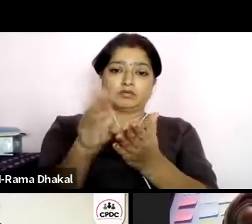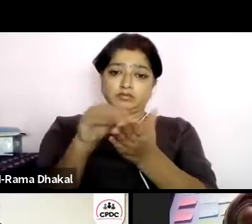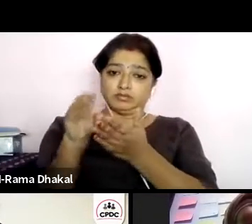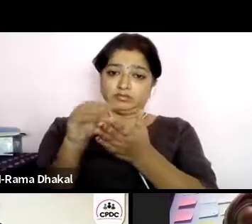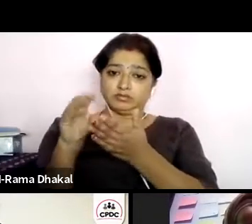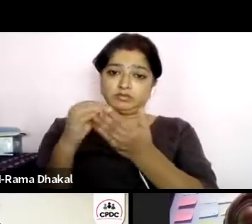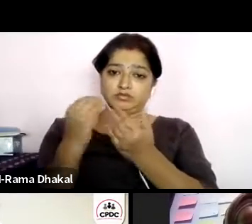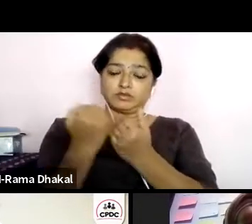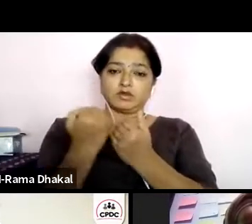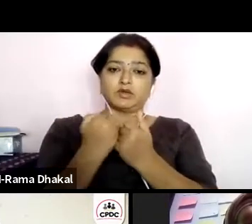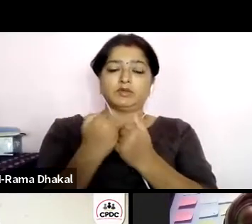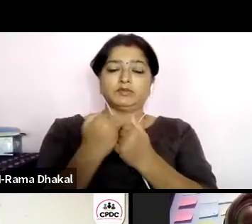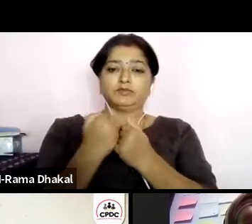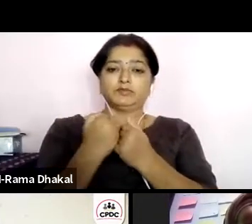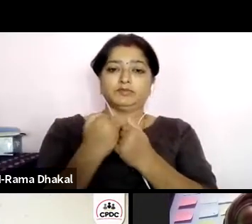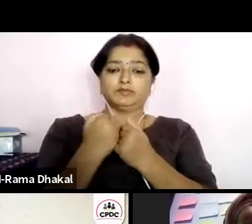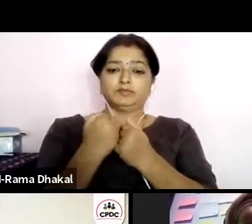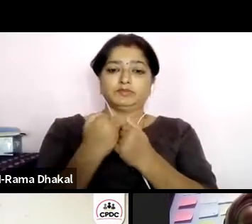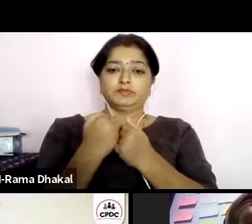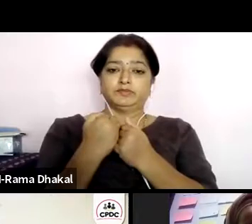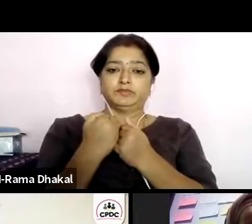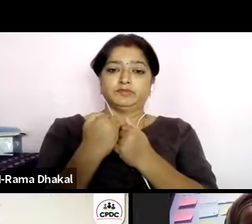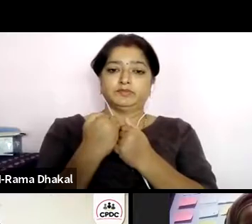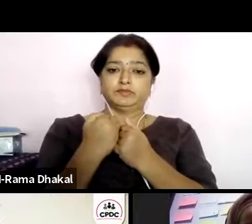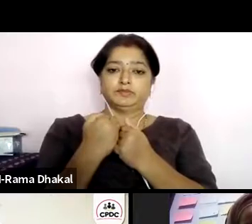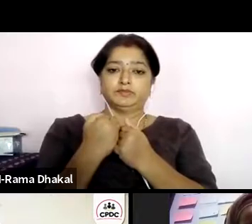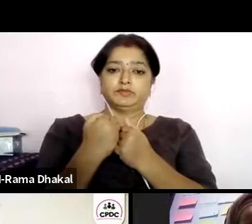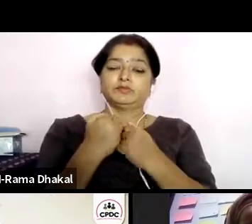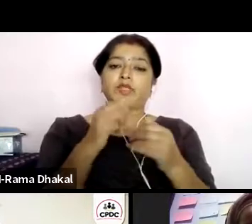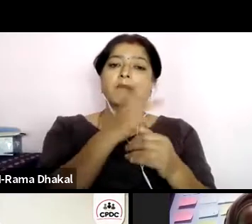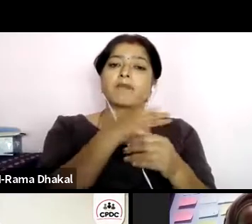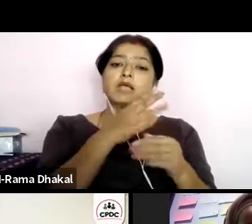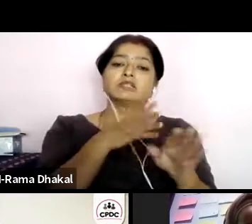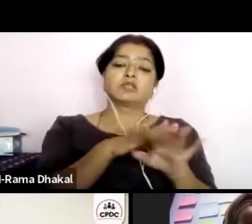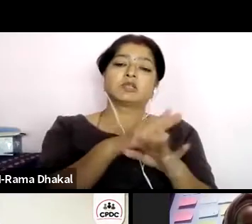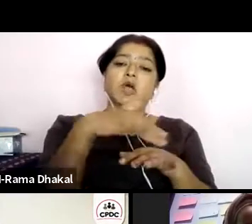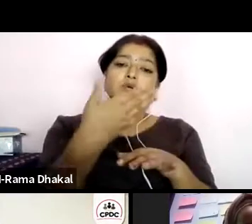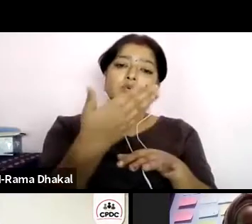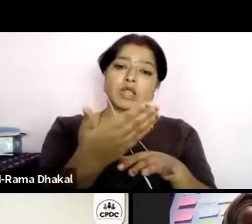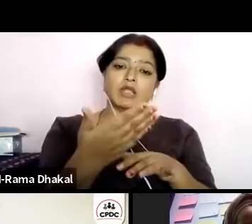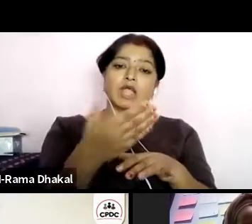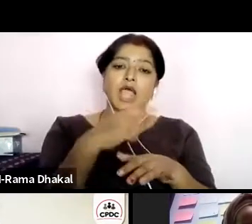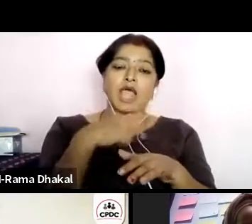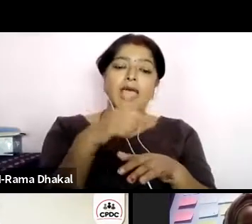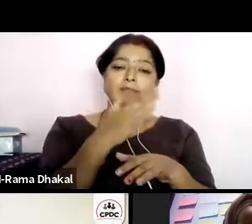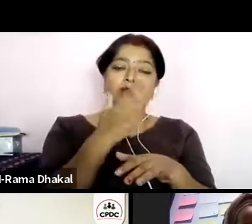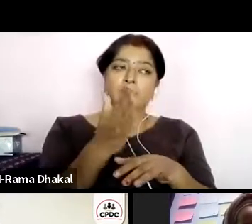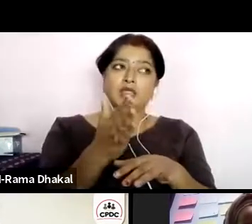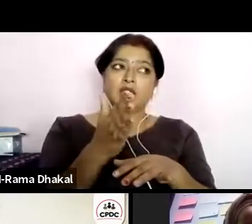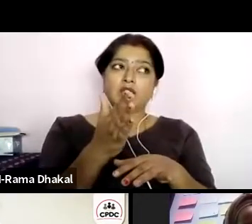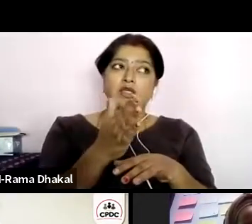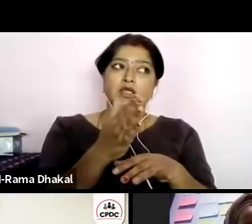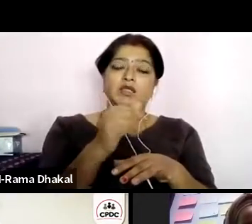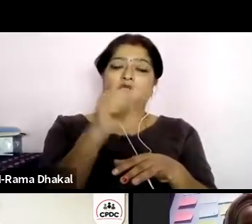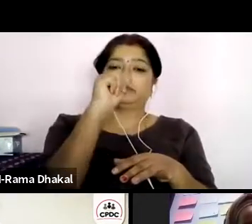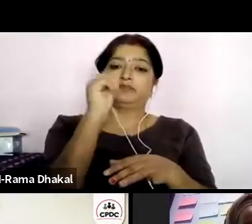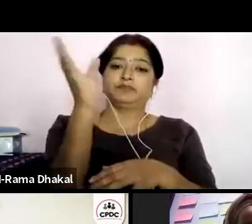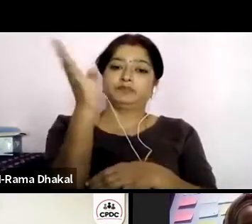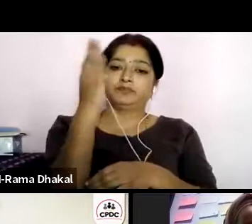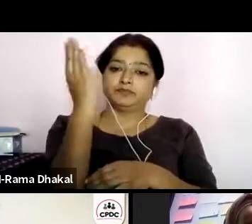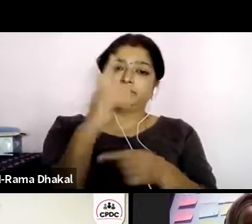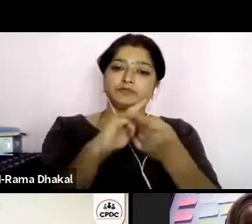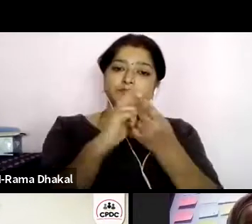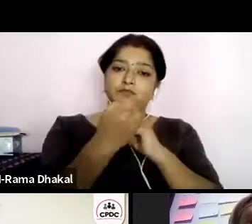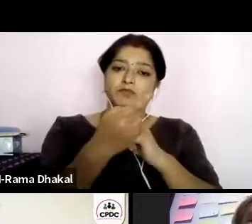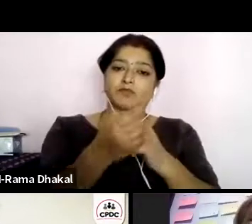on issues that pertaining to climate change or whatever, we need to have